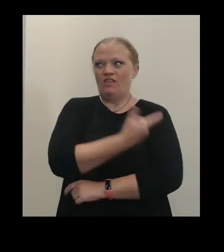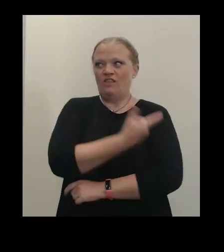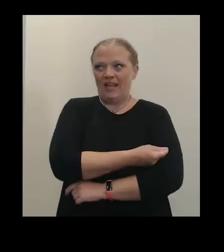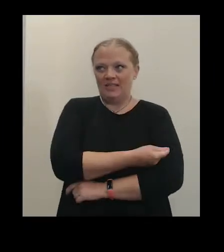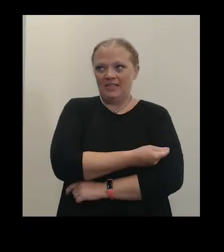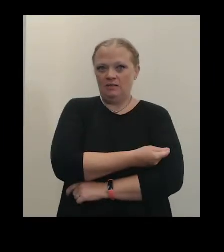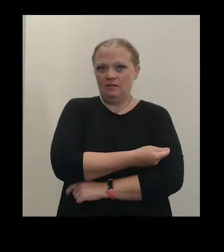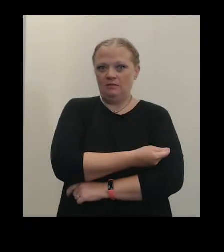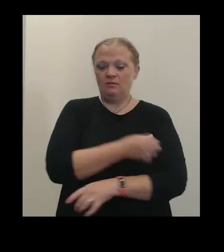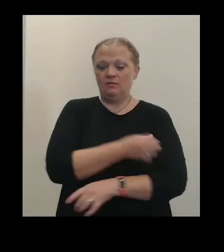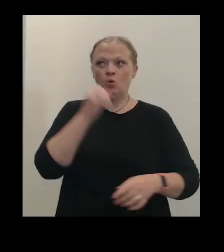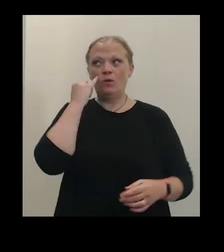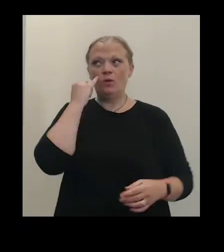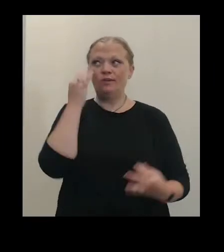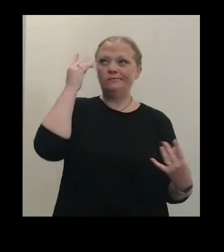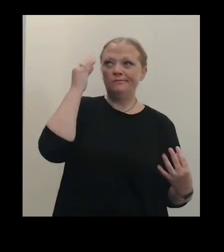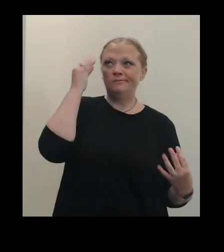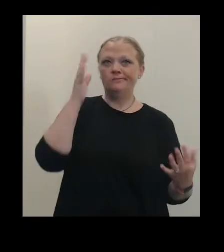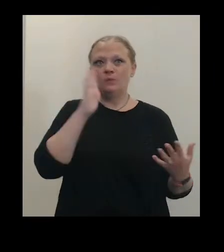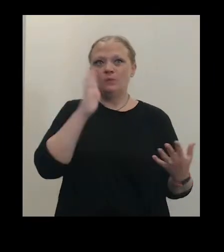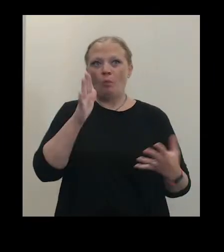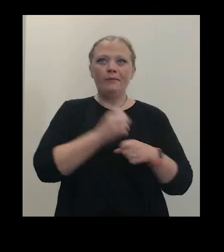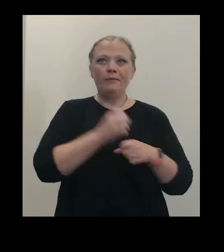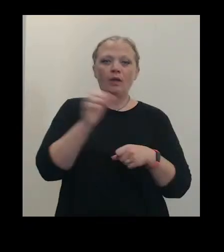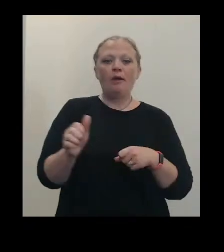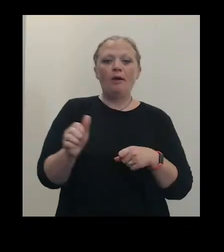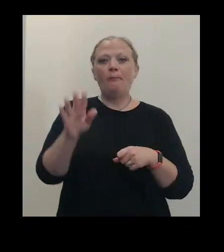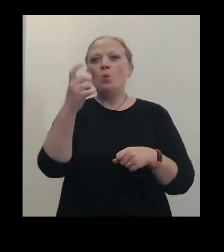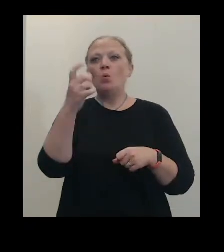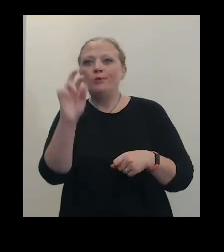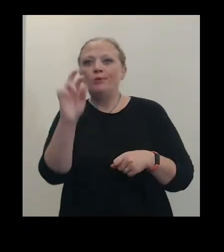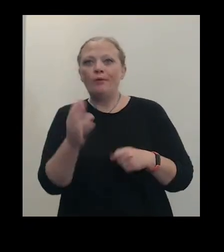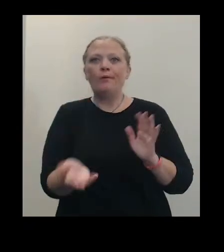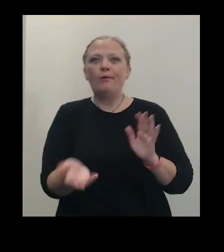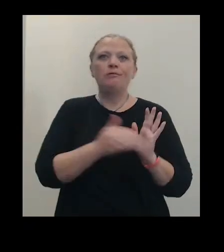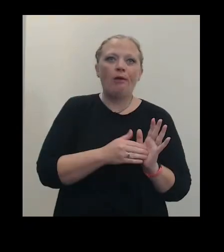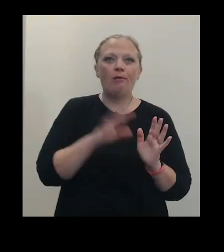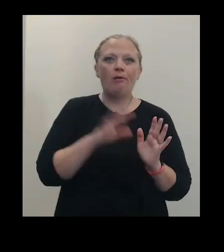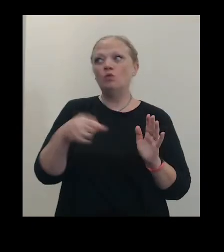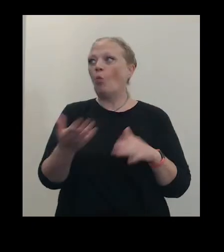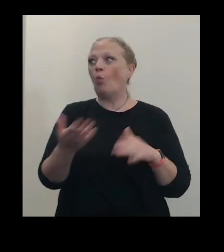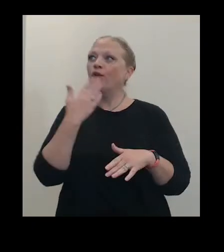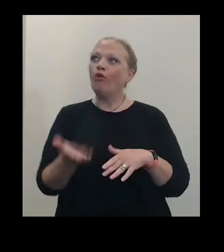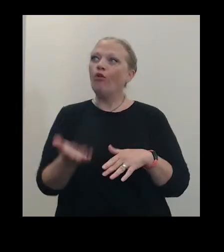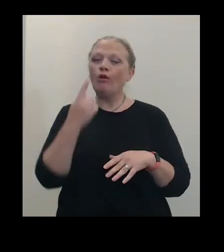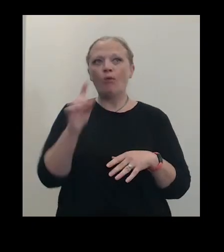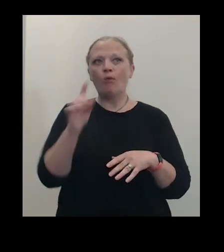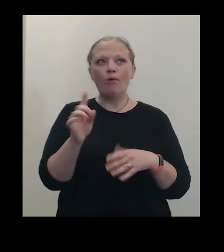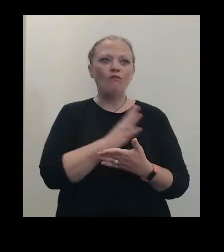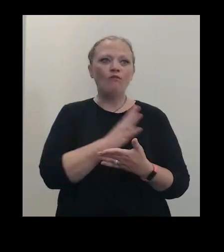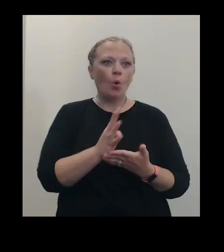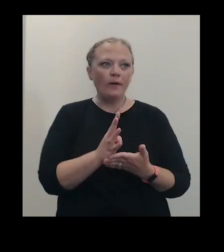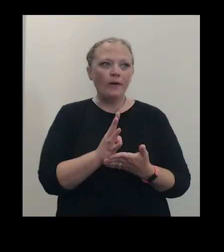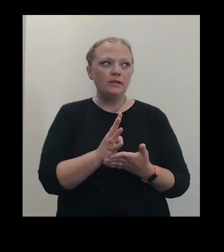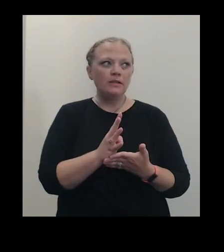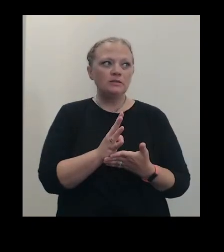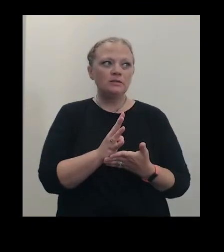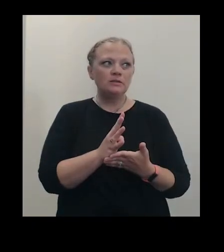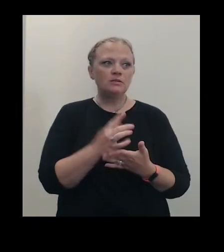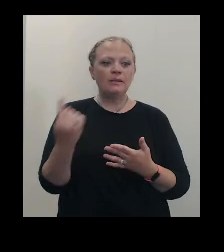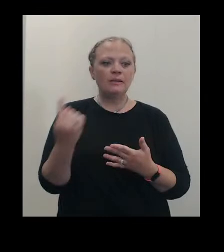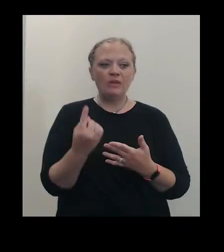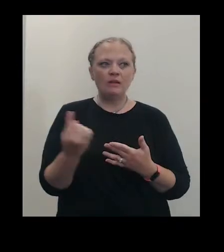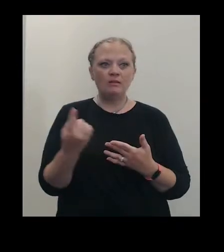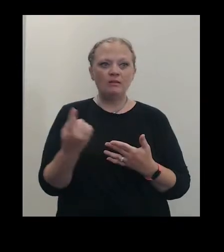that are like thinking, oh, I'm just going to get another booster, it's going to only be good for like 4 weeks or something like that,